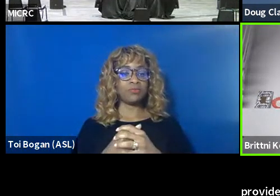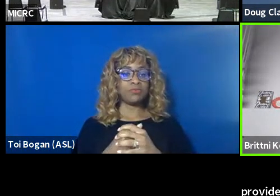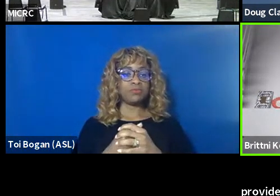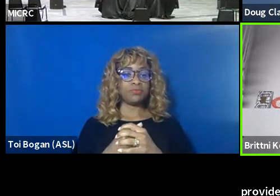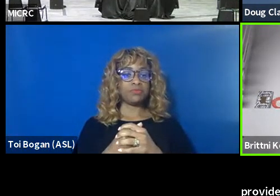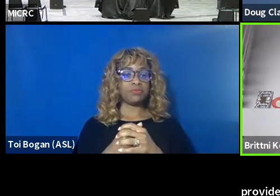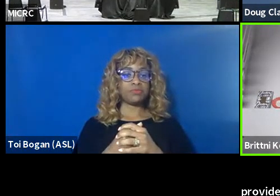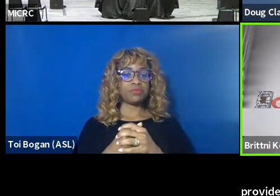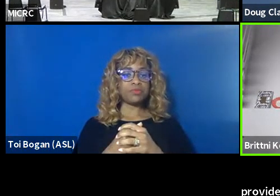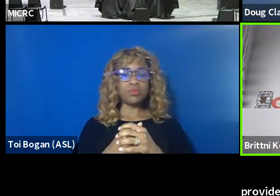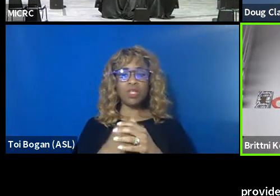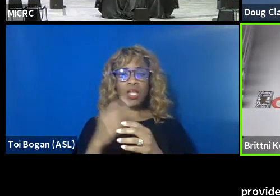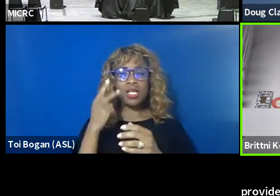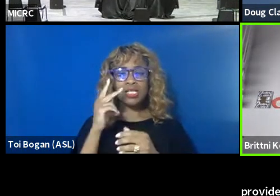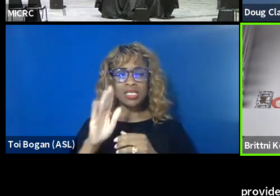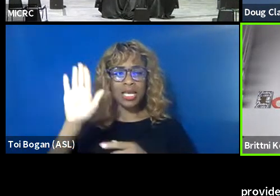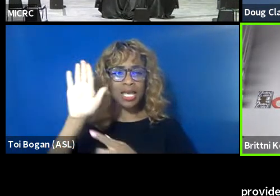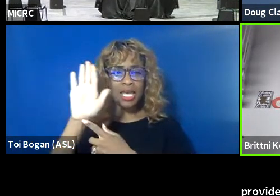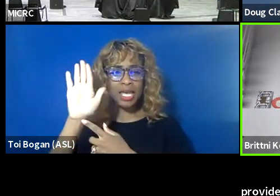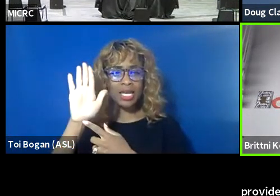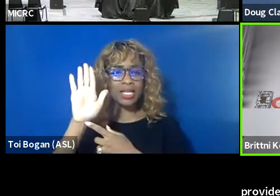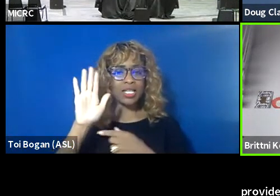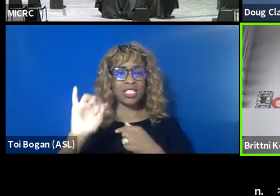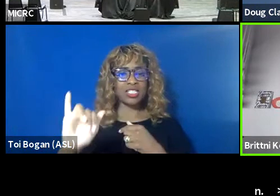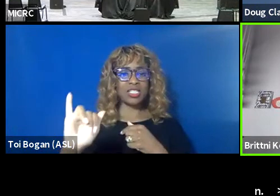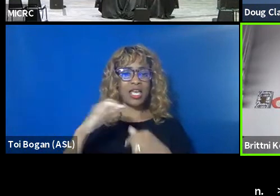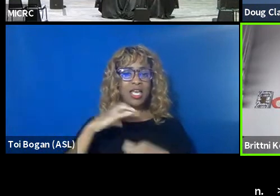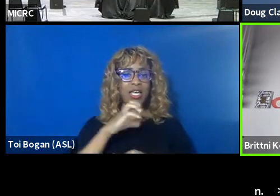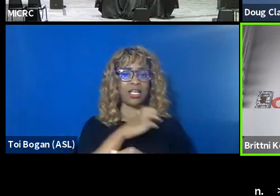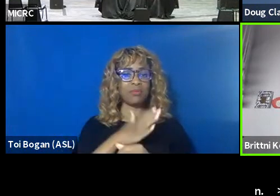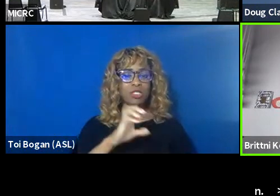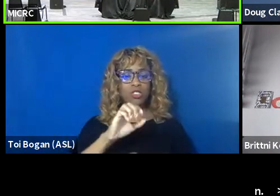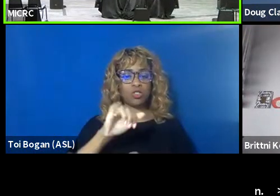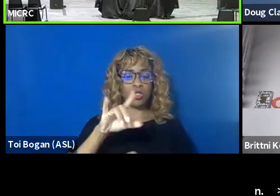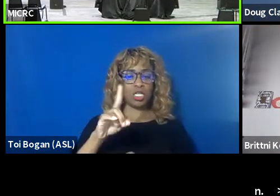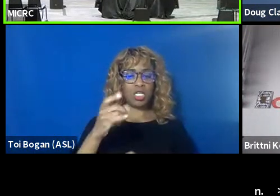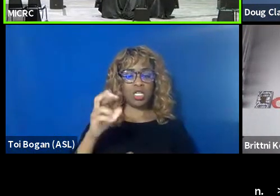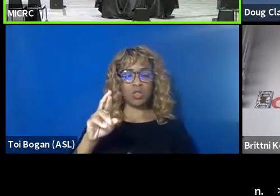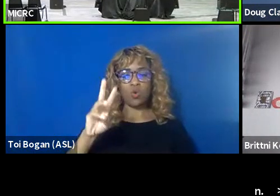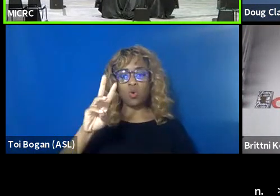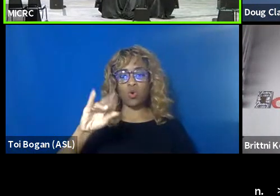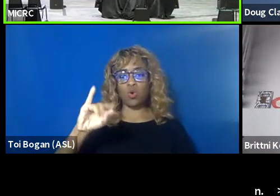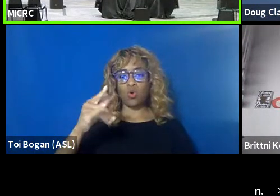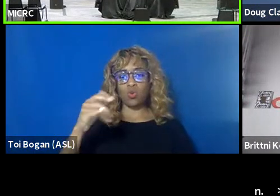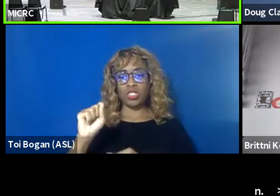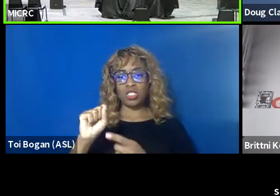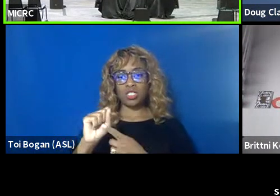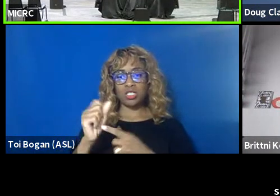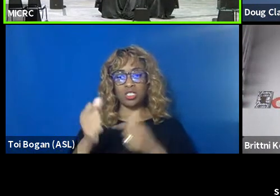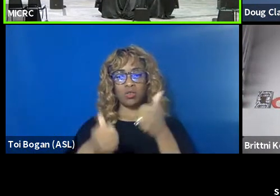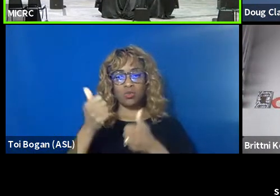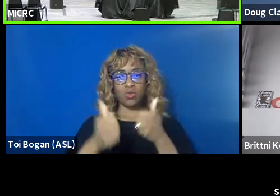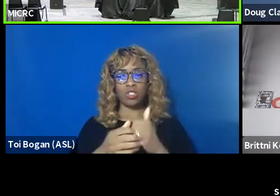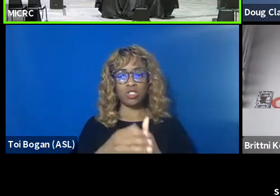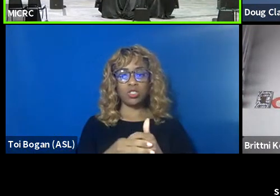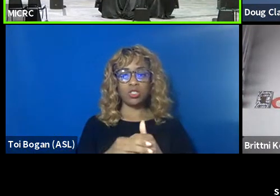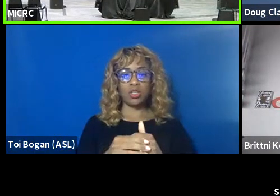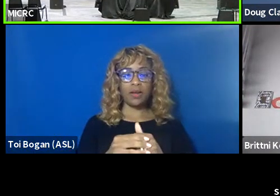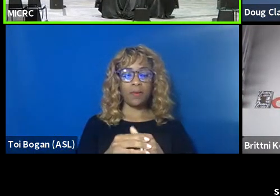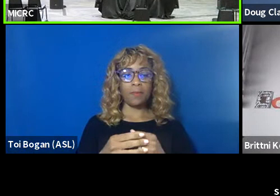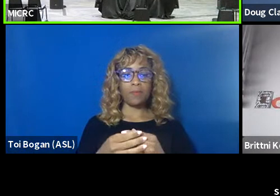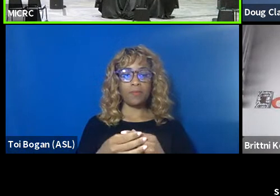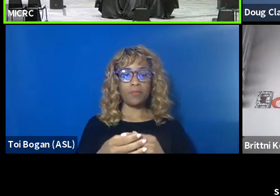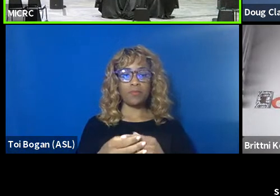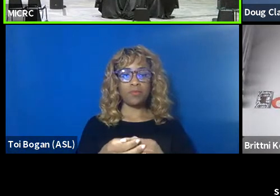I see a question, a hand. Is that Commissioner Eid or Commissioner Witches? Witches. Commissioner Witches. Okay. I'll